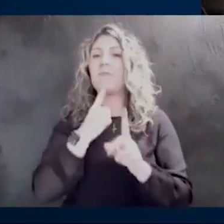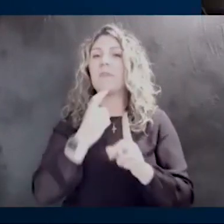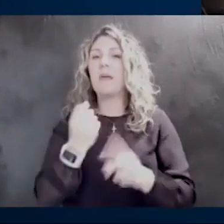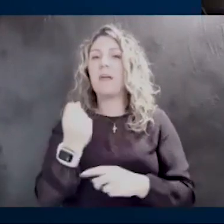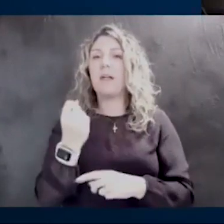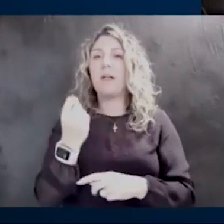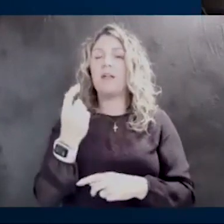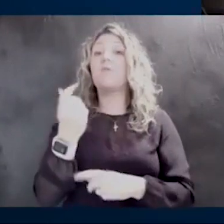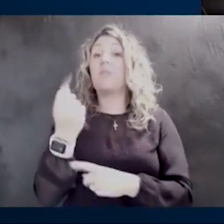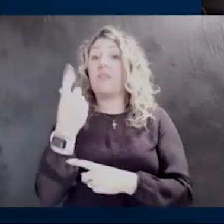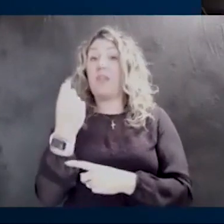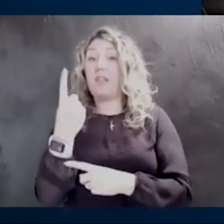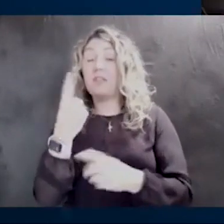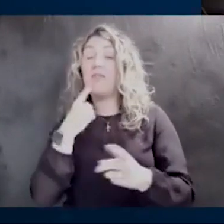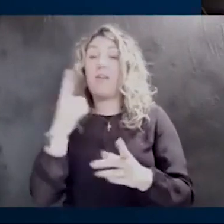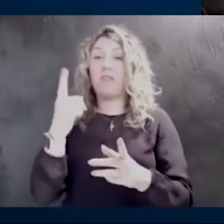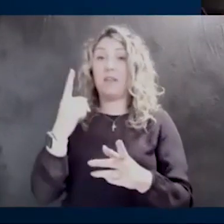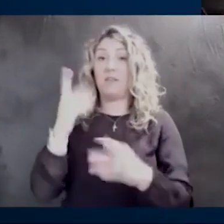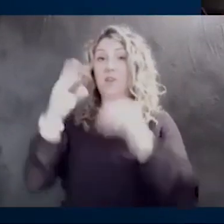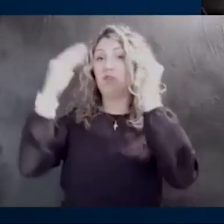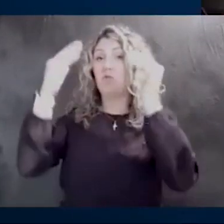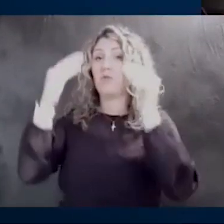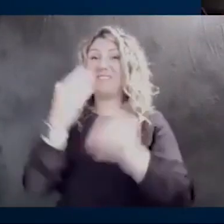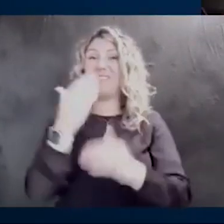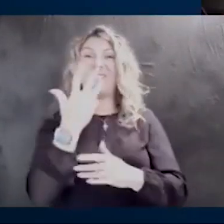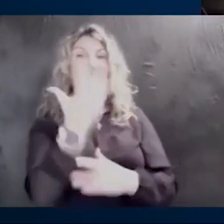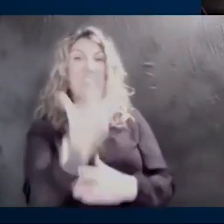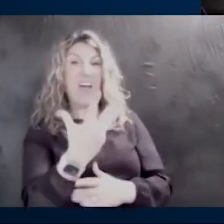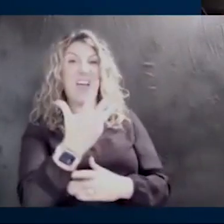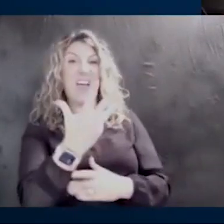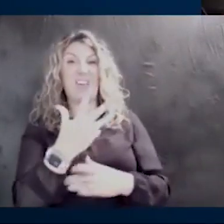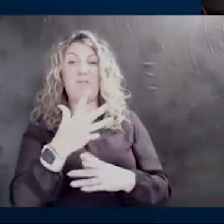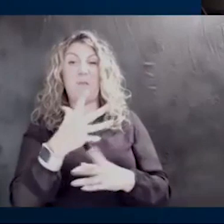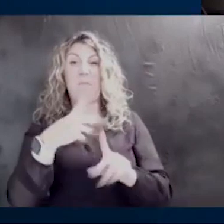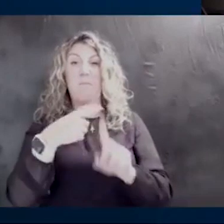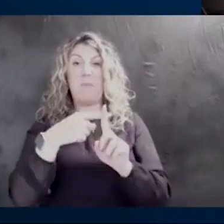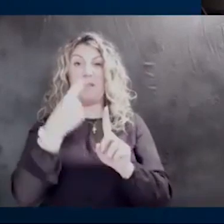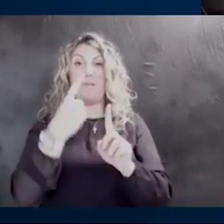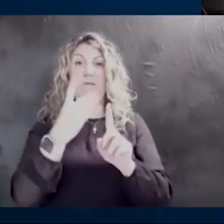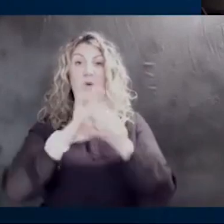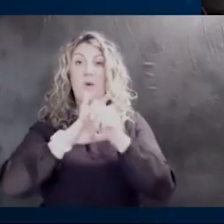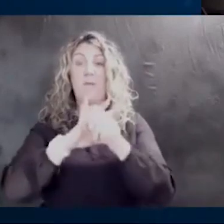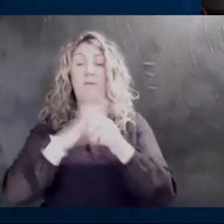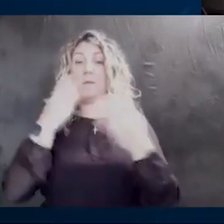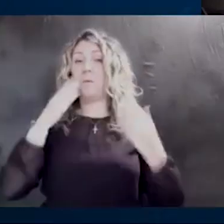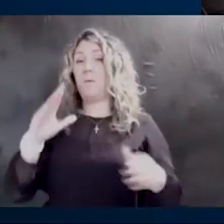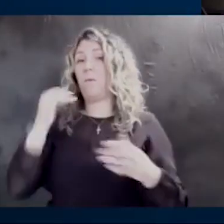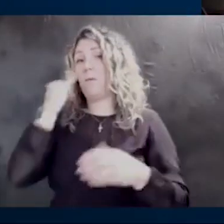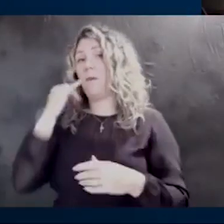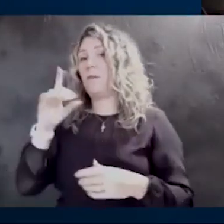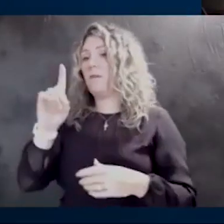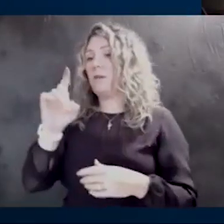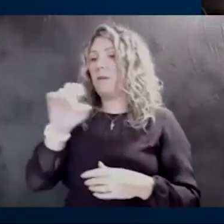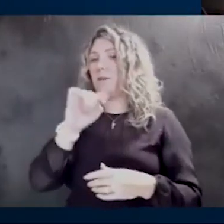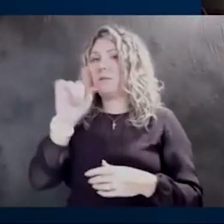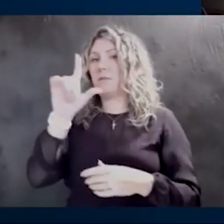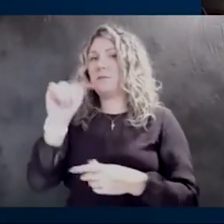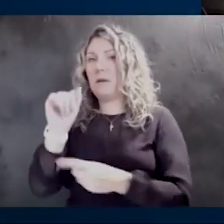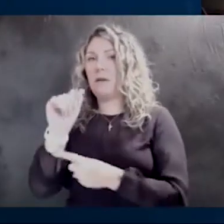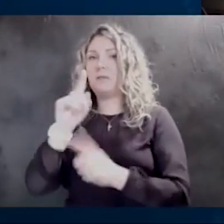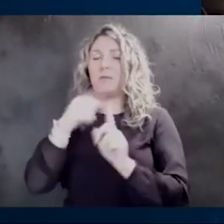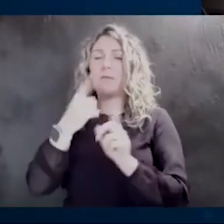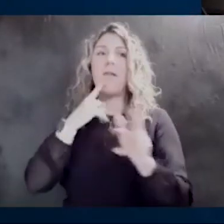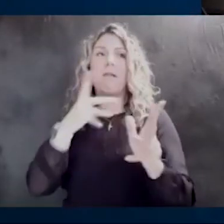have since tested positive for COVID. They don't know if it is the Delta variant. They have all gotten different information about staying at